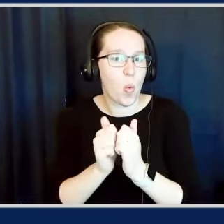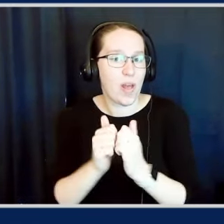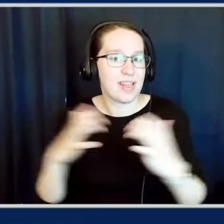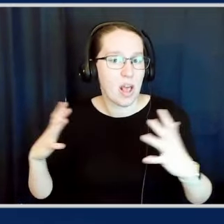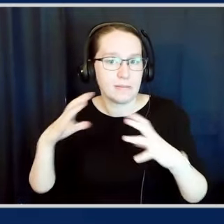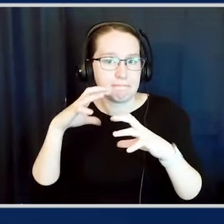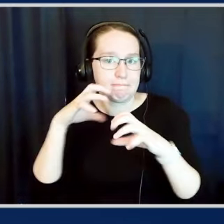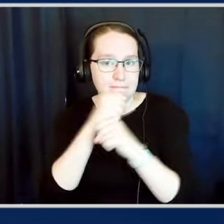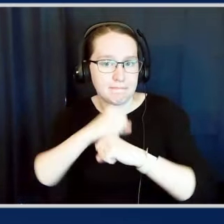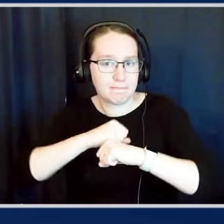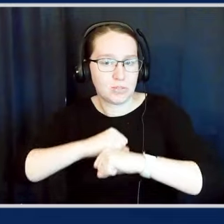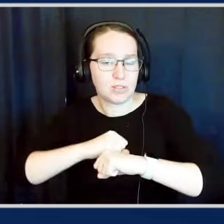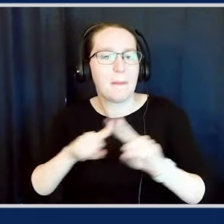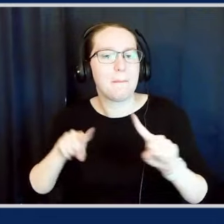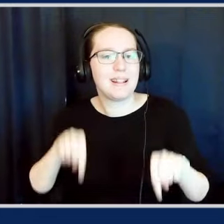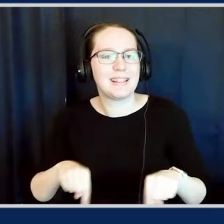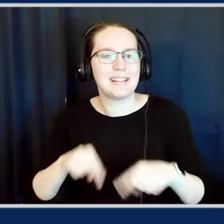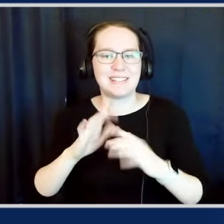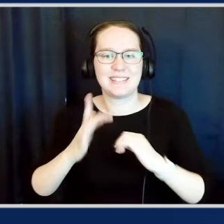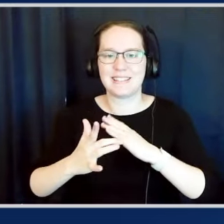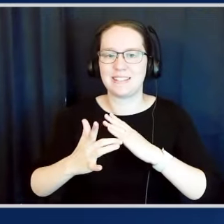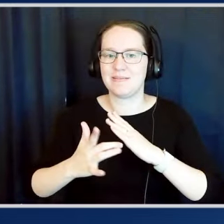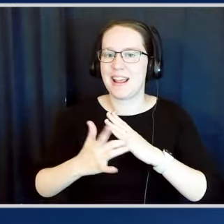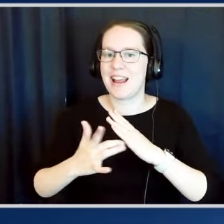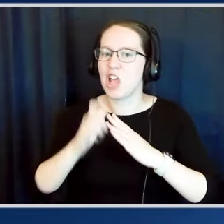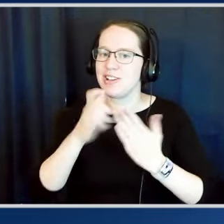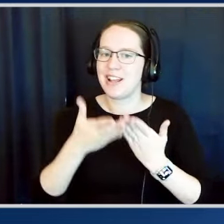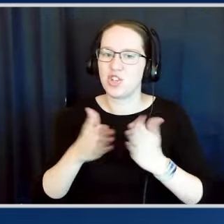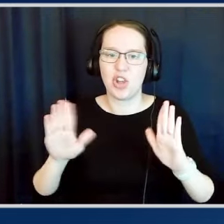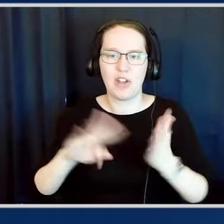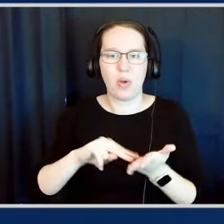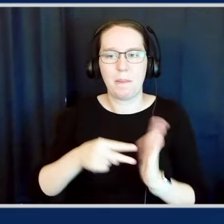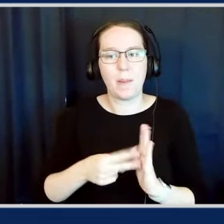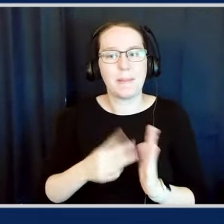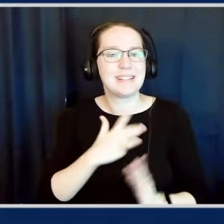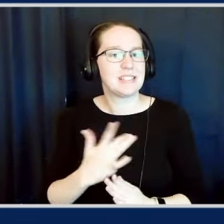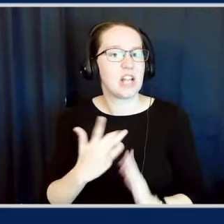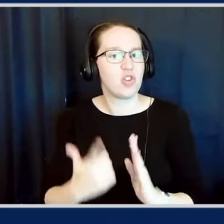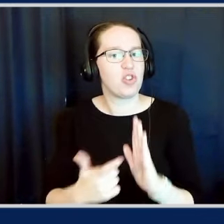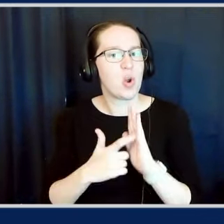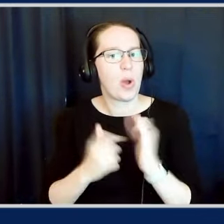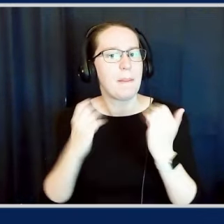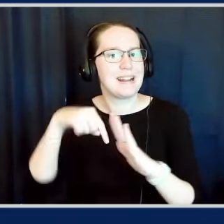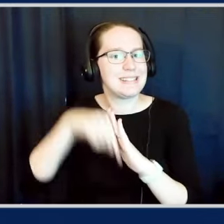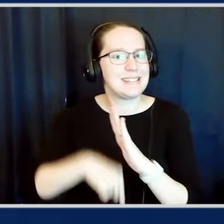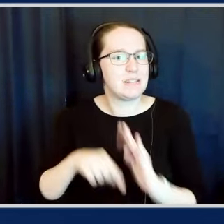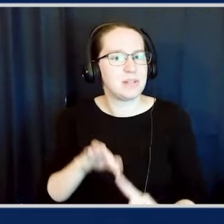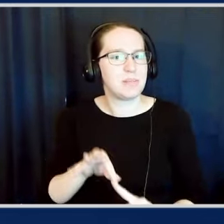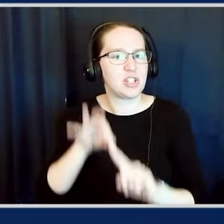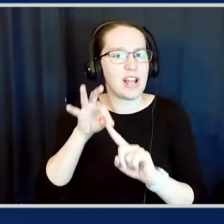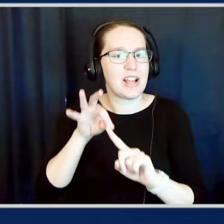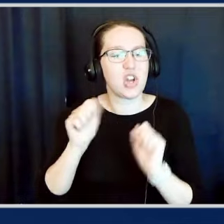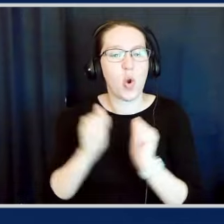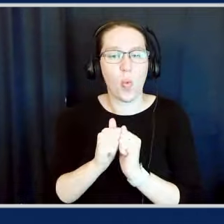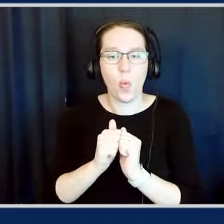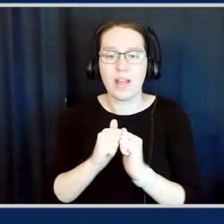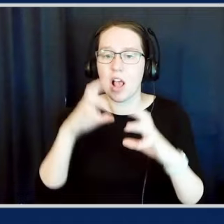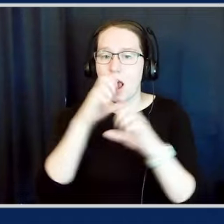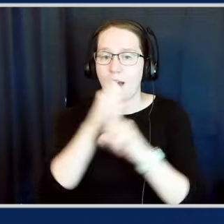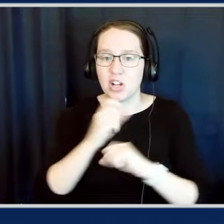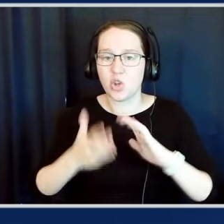technologies that are not general purpose. They tend to require a lot of deep specialization, and with confidential computing, we're able to